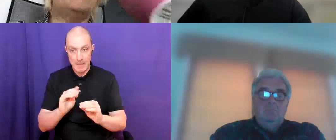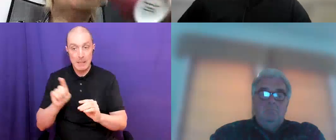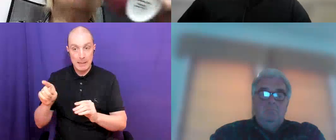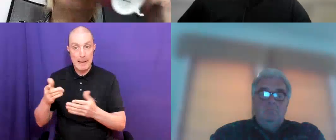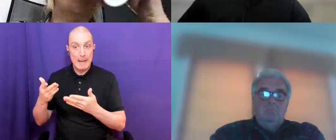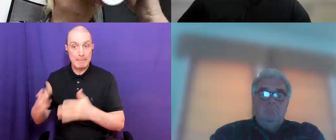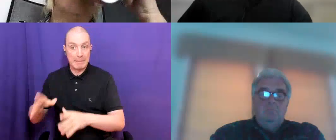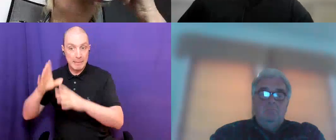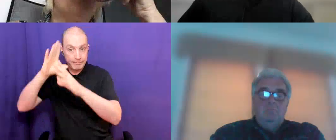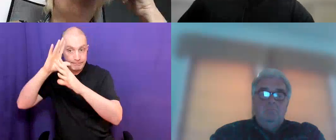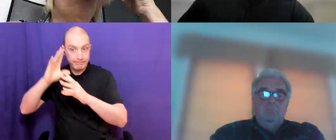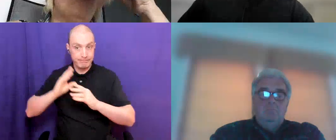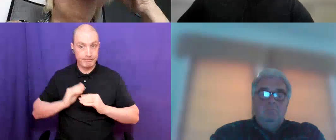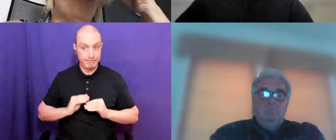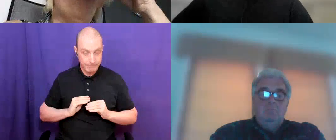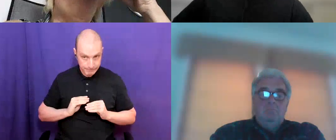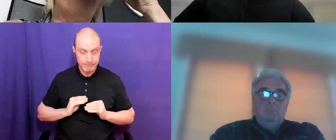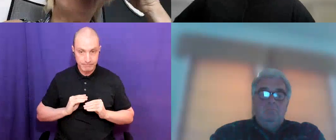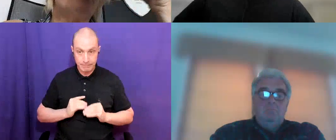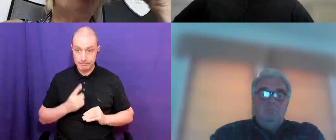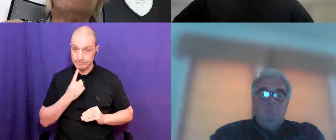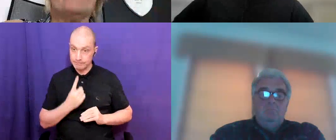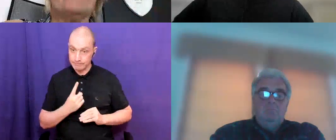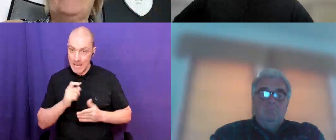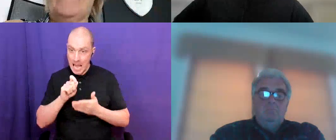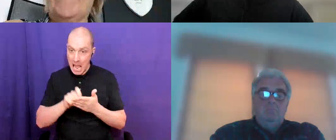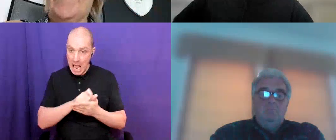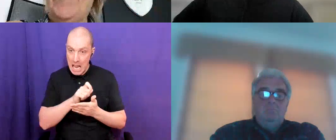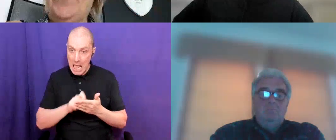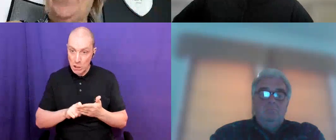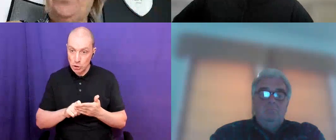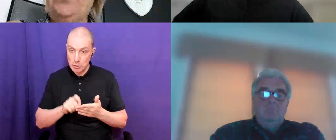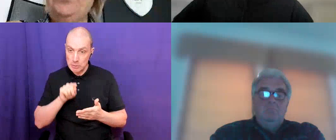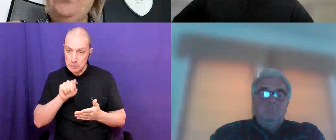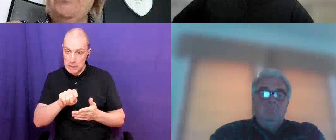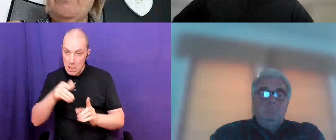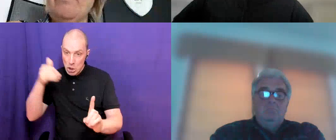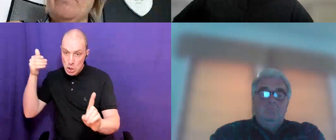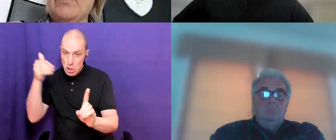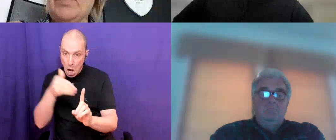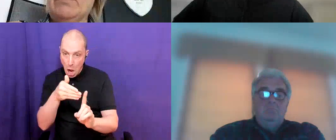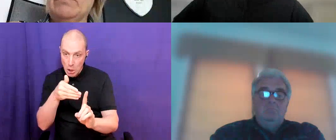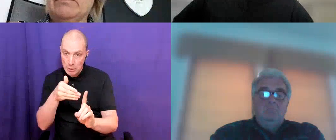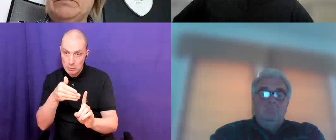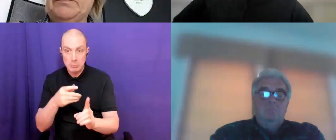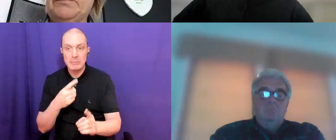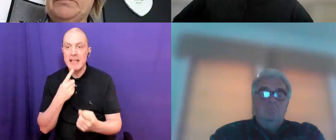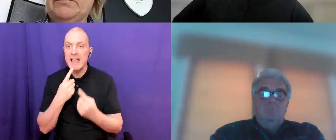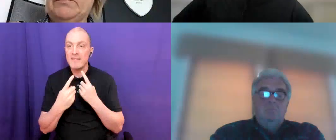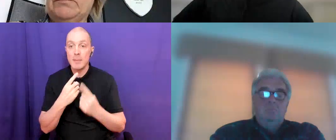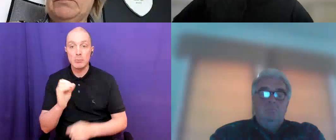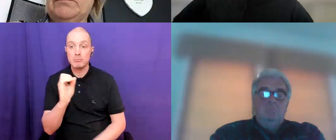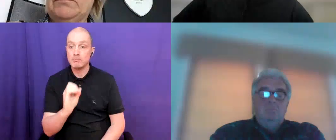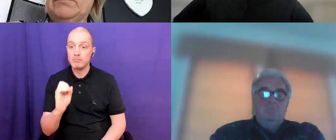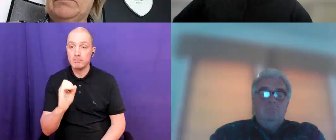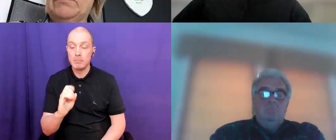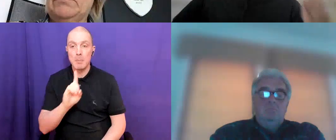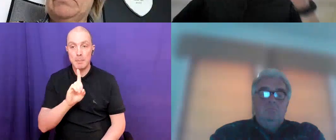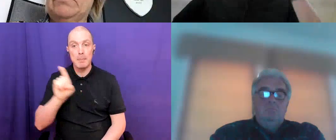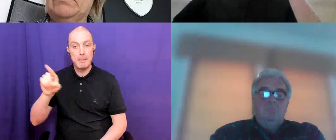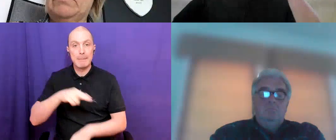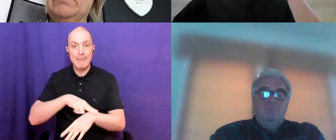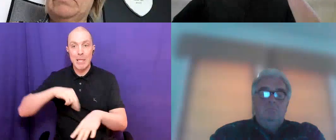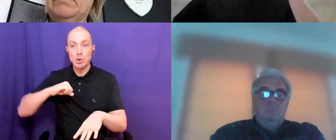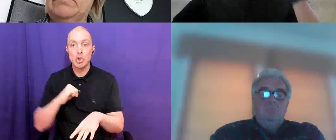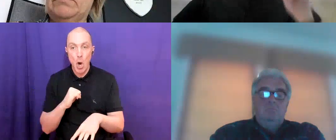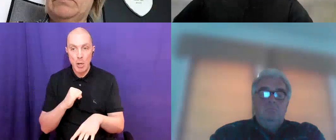there's no intelligence to suggest that the election could be a target, Police Scotland have provided reassurance that they will provide a